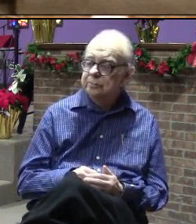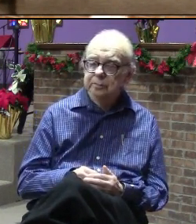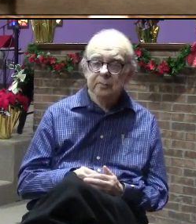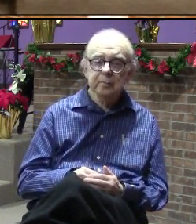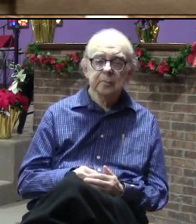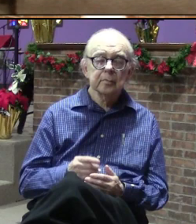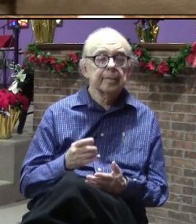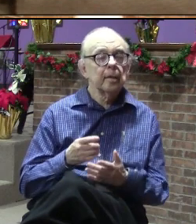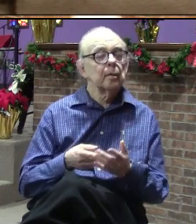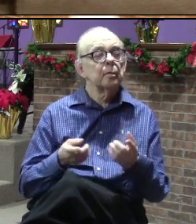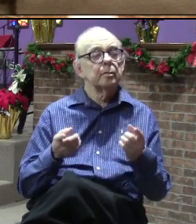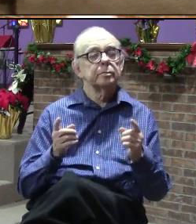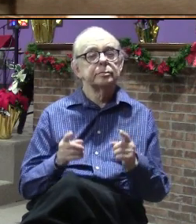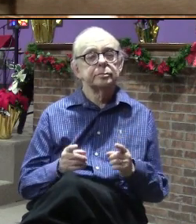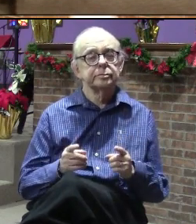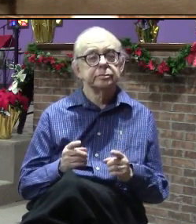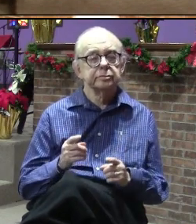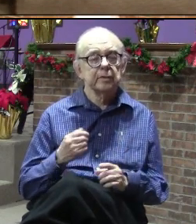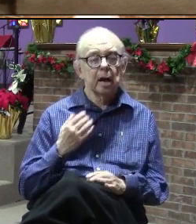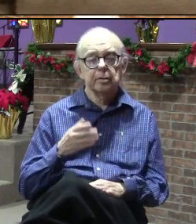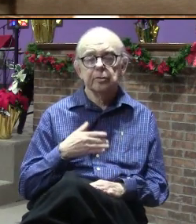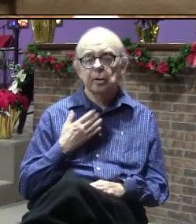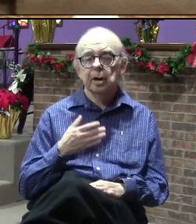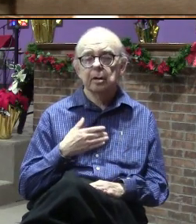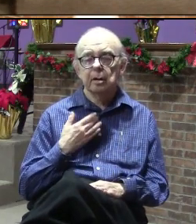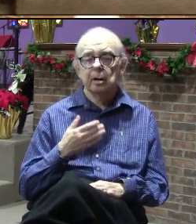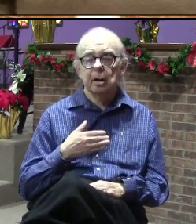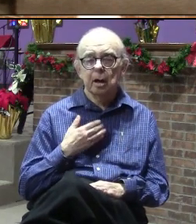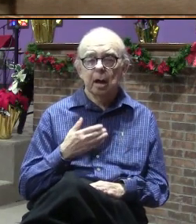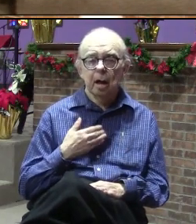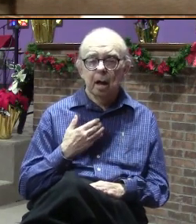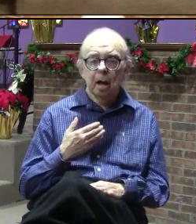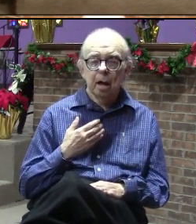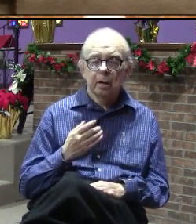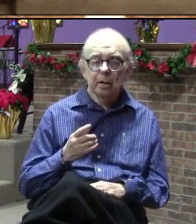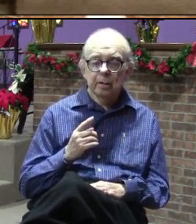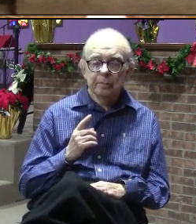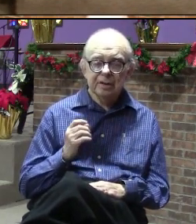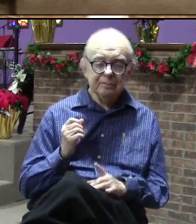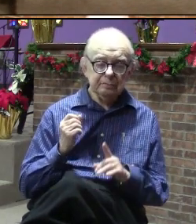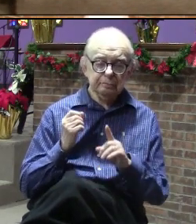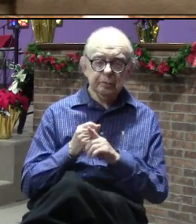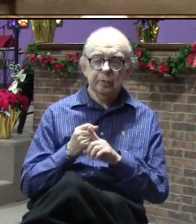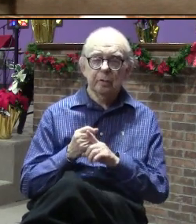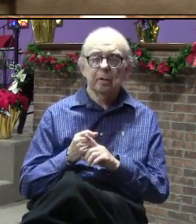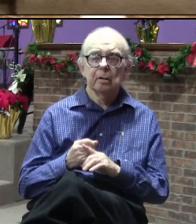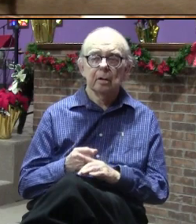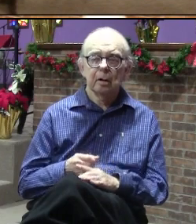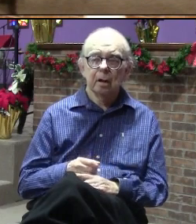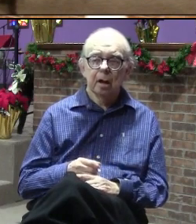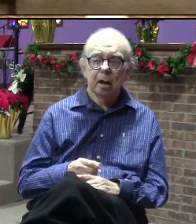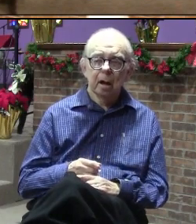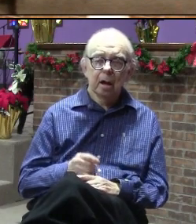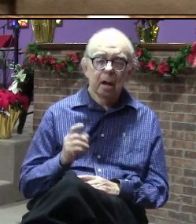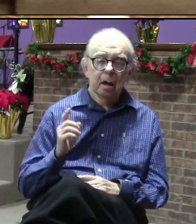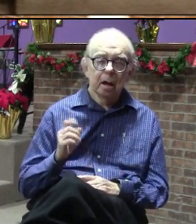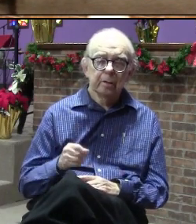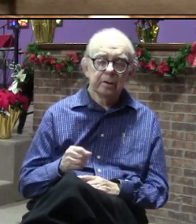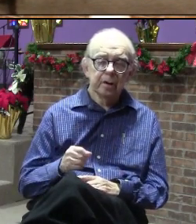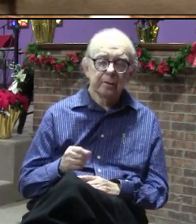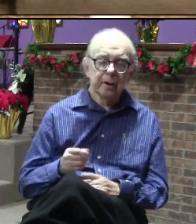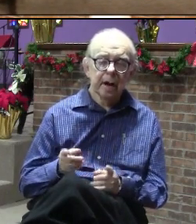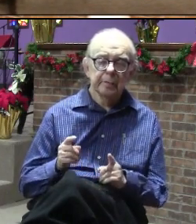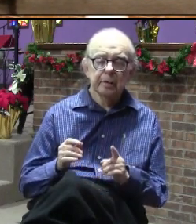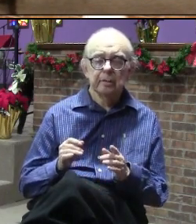So what's happened? Our joy has been zapped, right? It should never be.